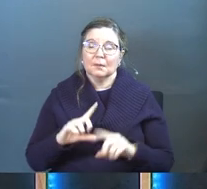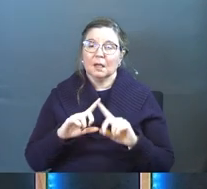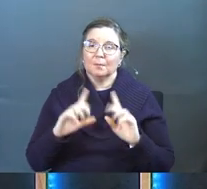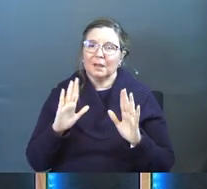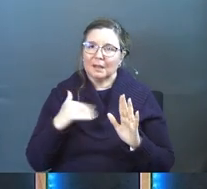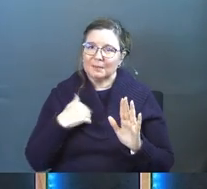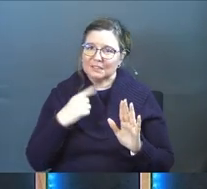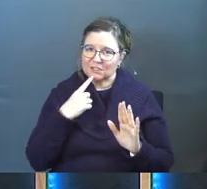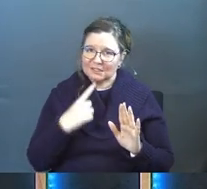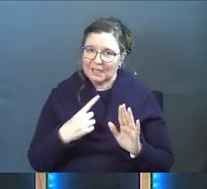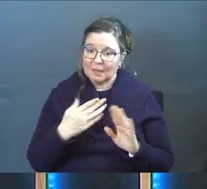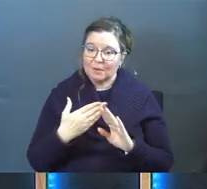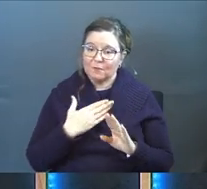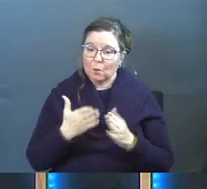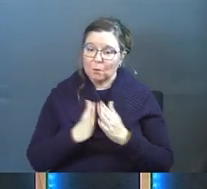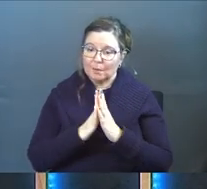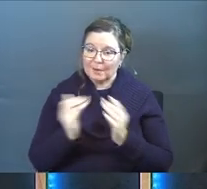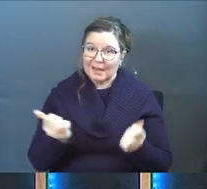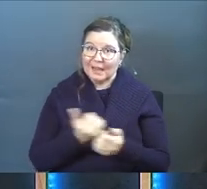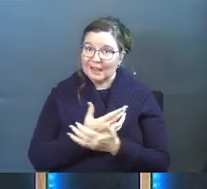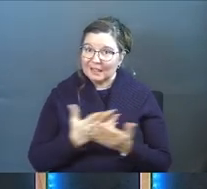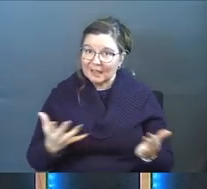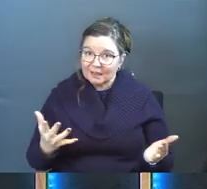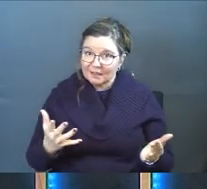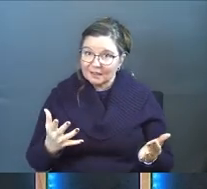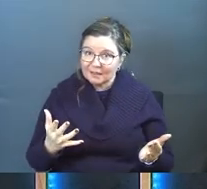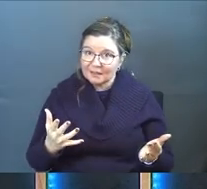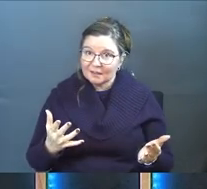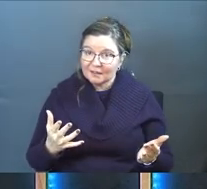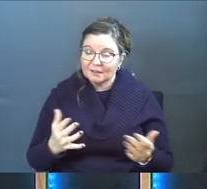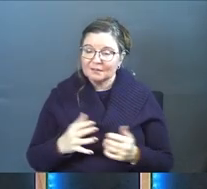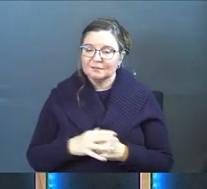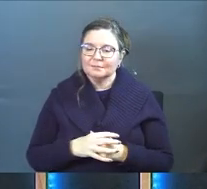But let me just say, before we pray anything,